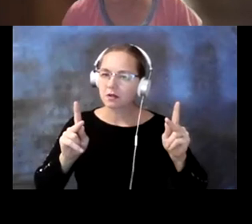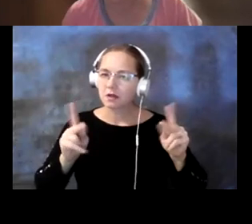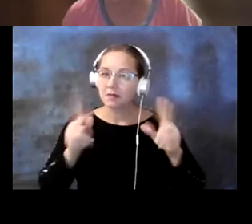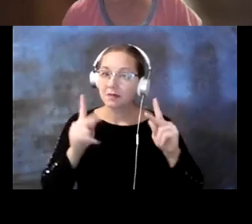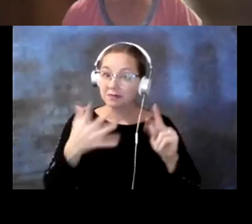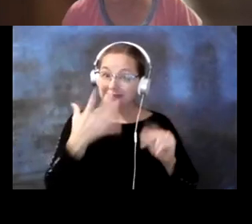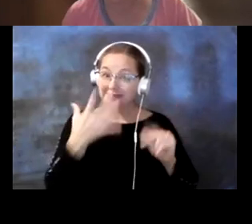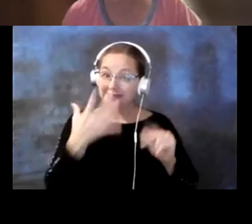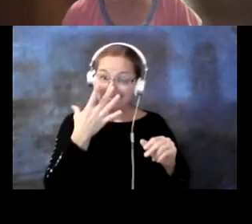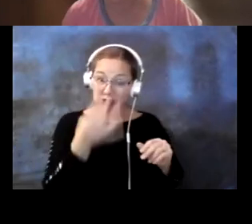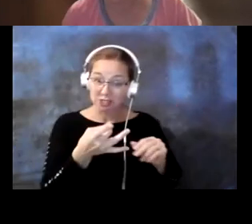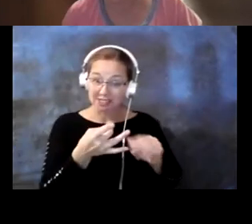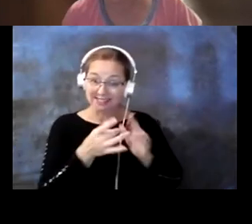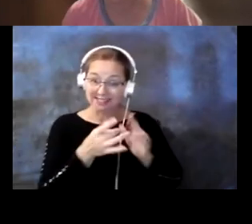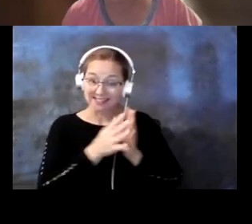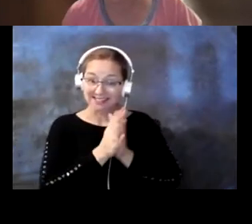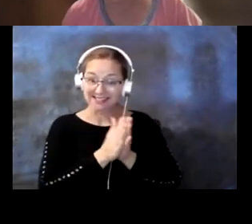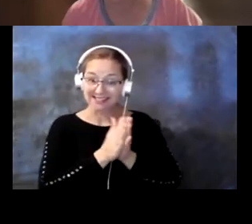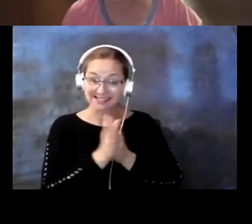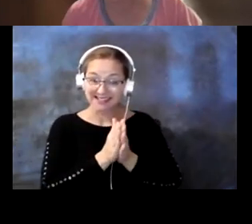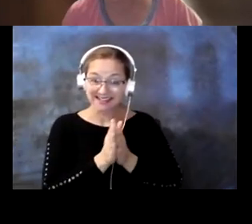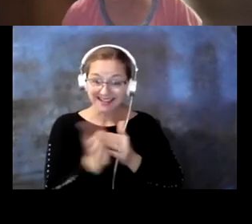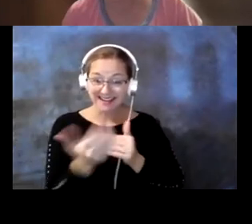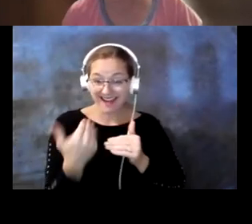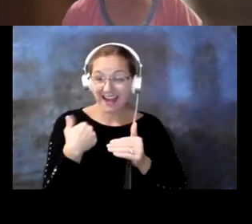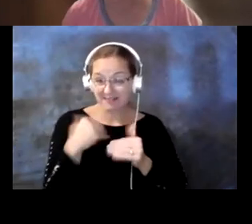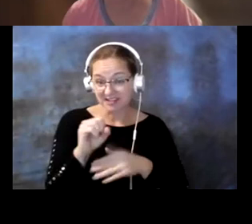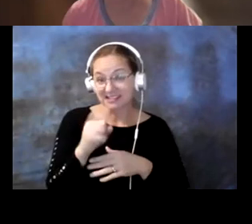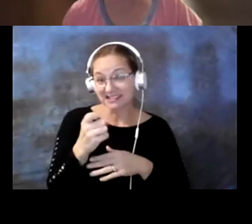interest in having sex as well.